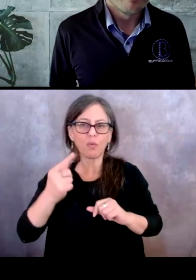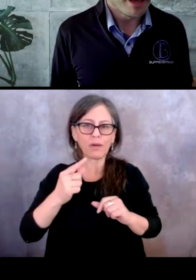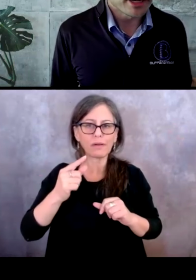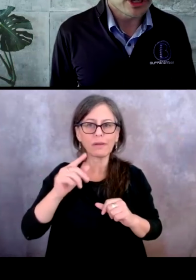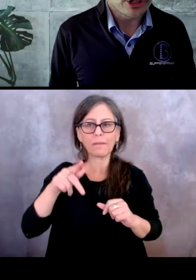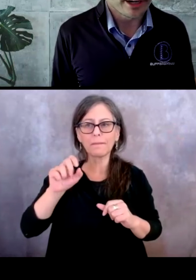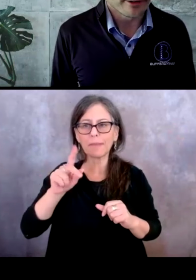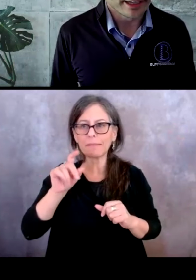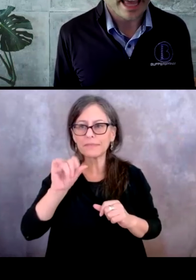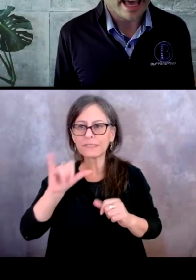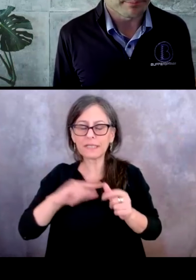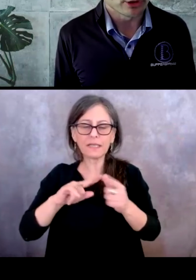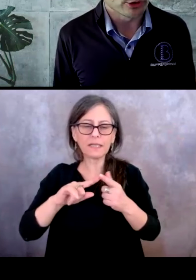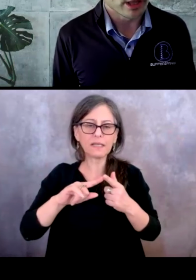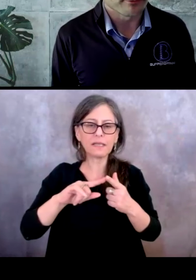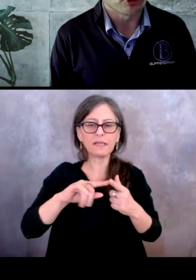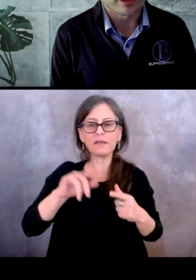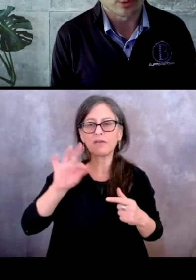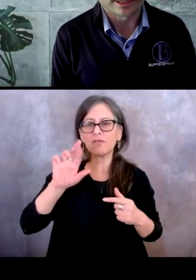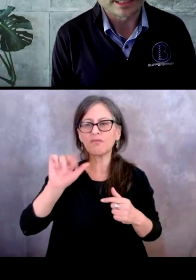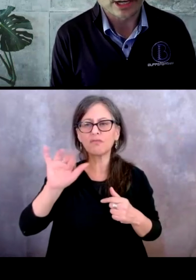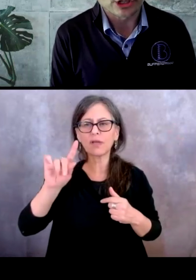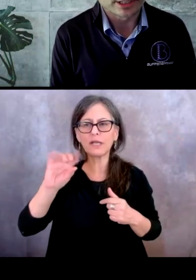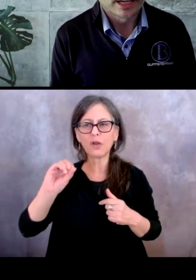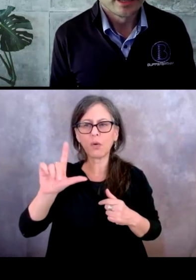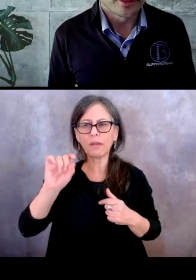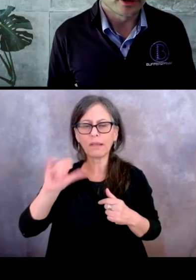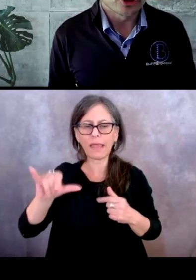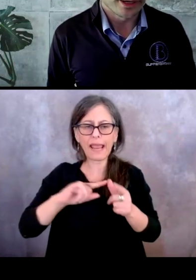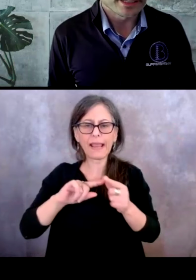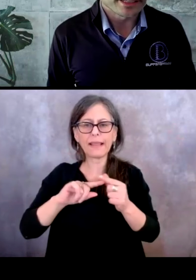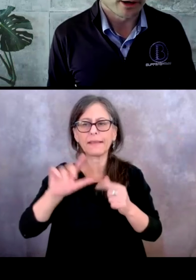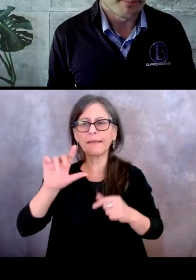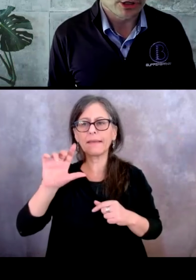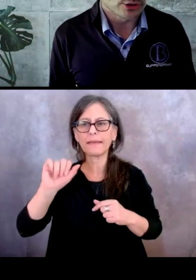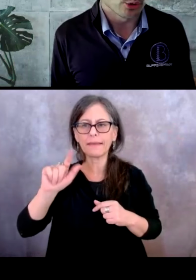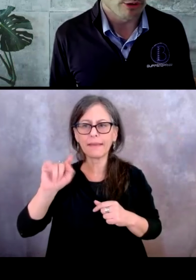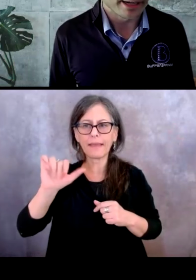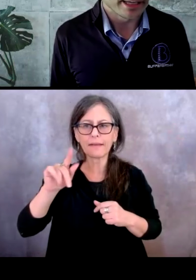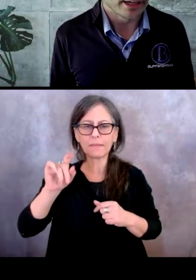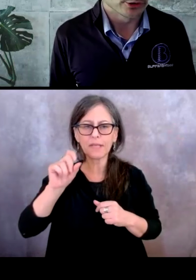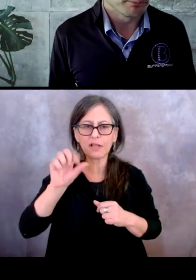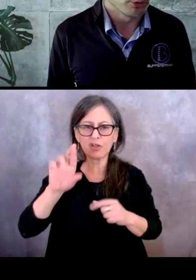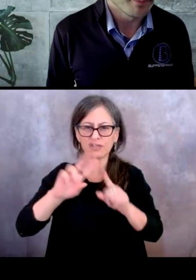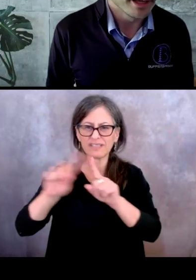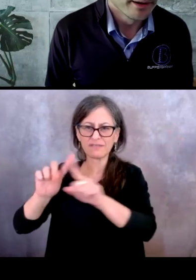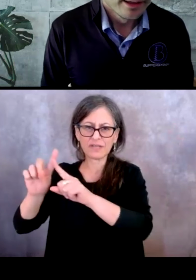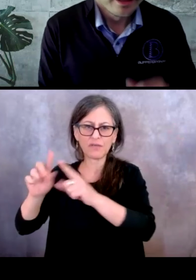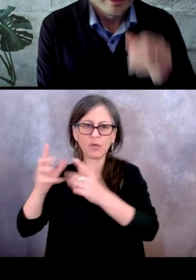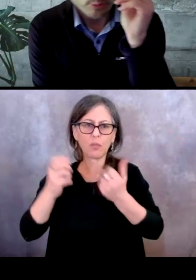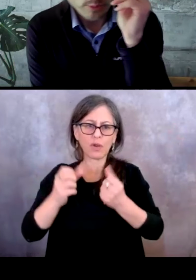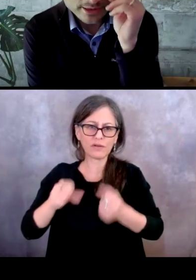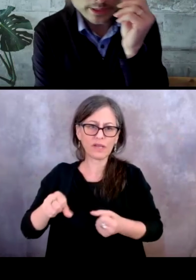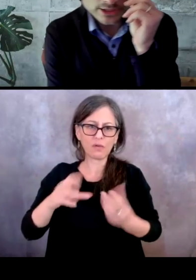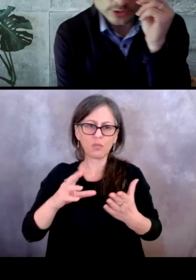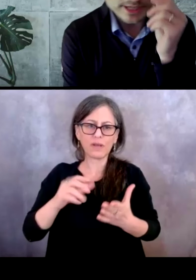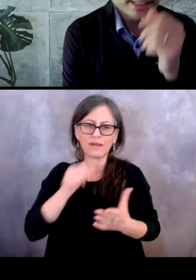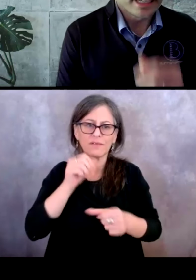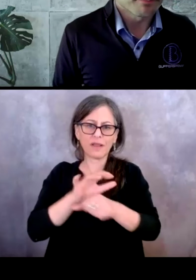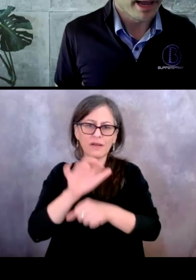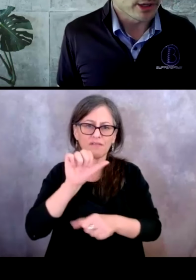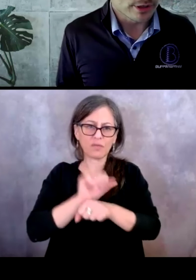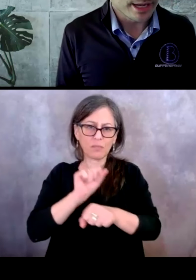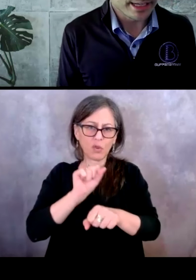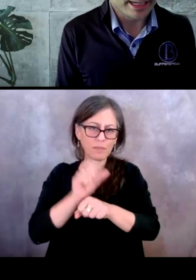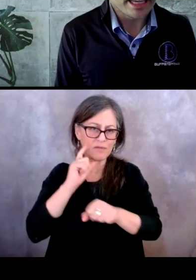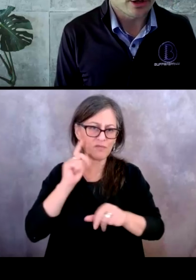Frito-Lay, Benish Engineering, Caterpillar, and a lot of great organizations that are joining us in our mission to eradicate underemployment. The way that we do this